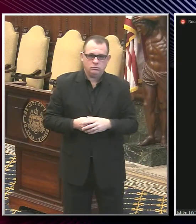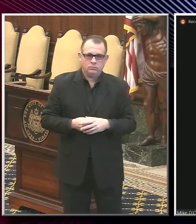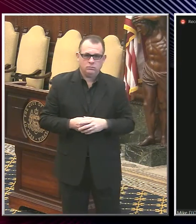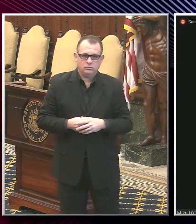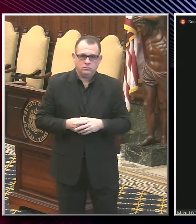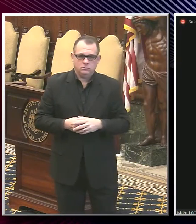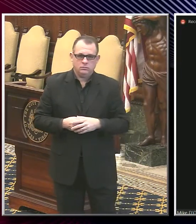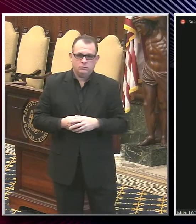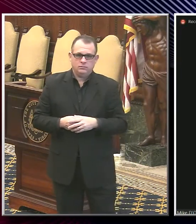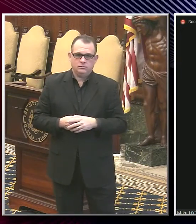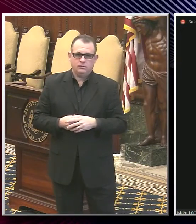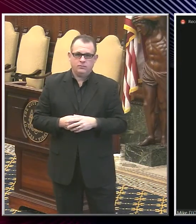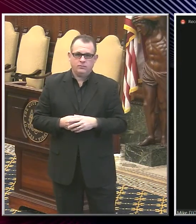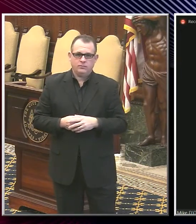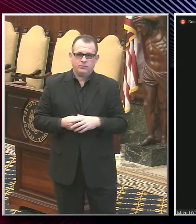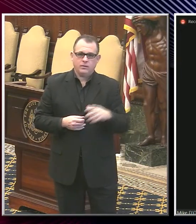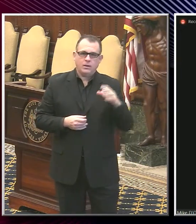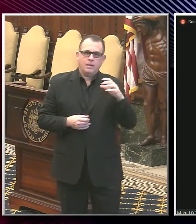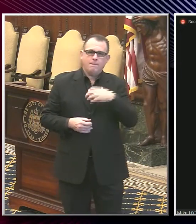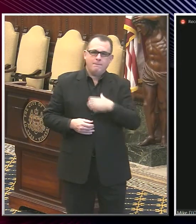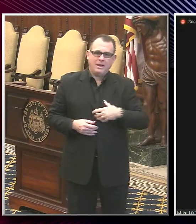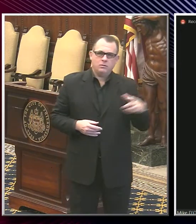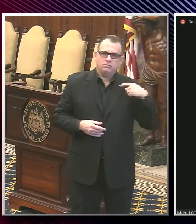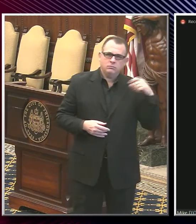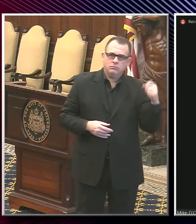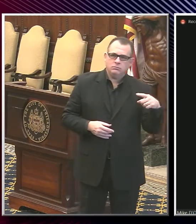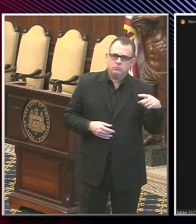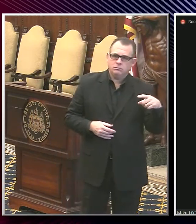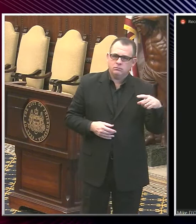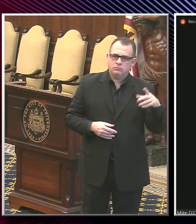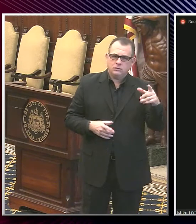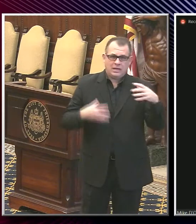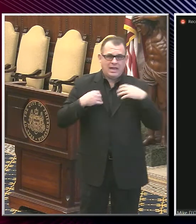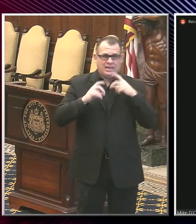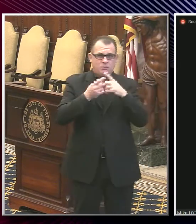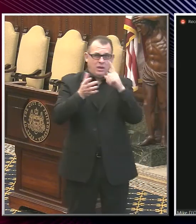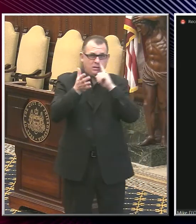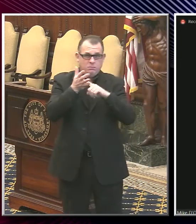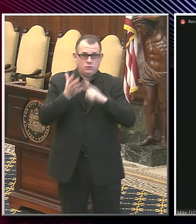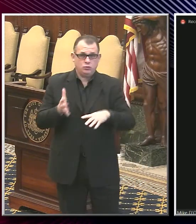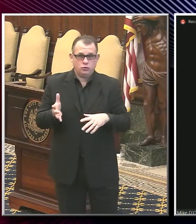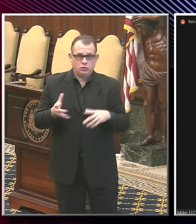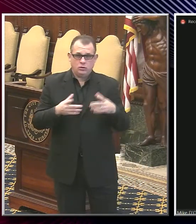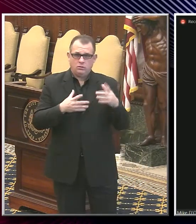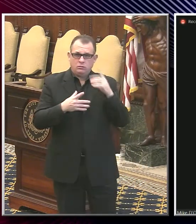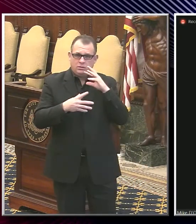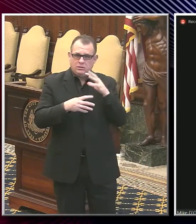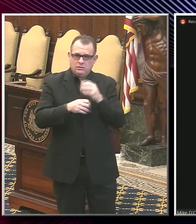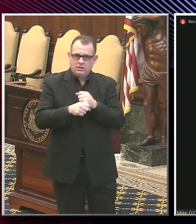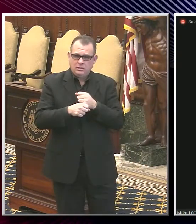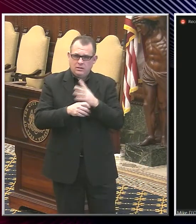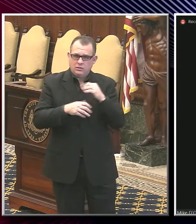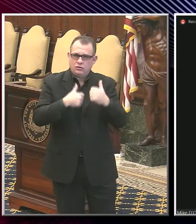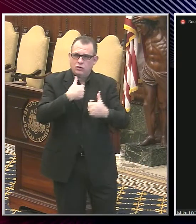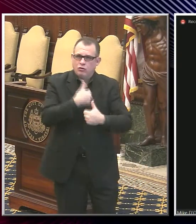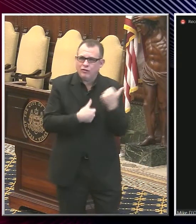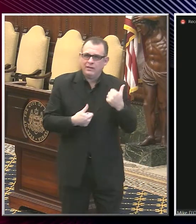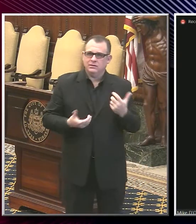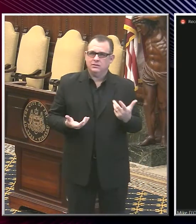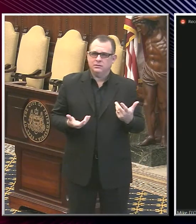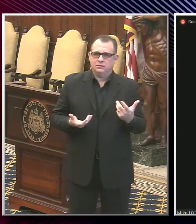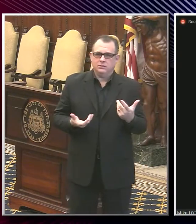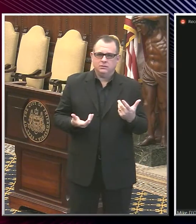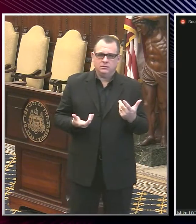Okay, I think I'm unmuted here. All right, I guess this is for the mayor. I've heard that health department inspectors are receiving some